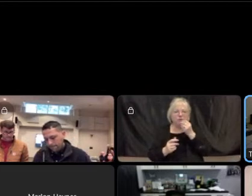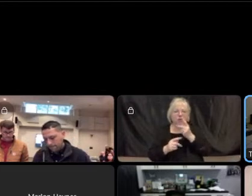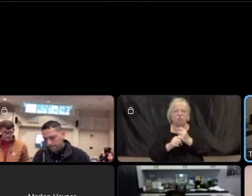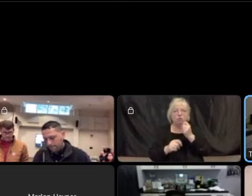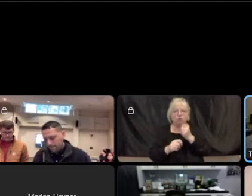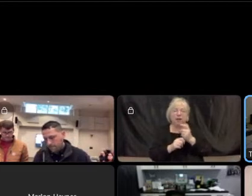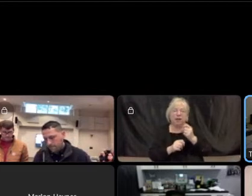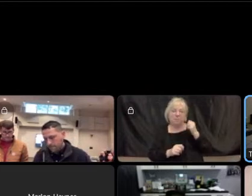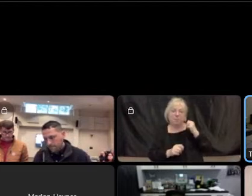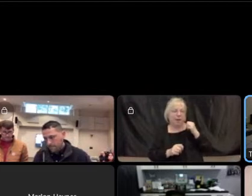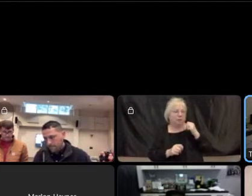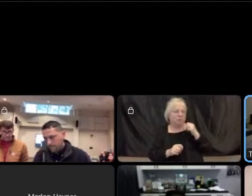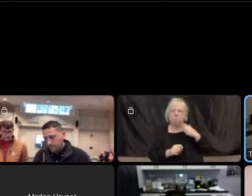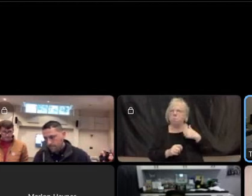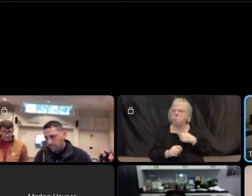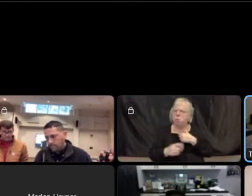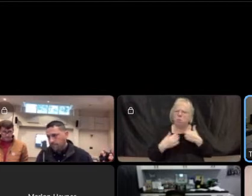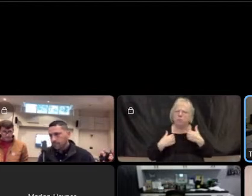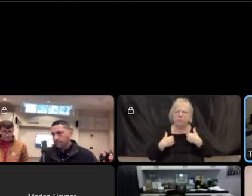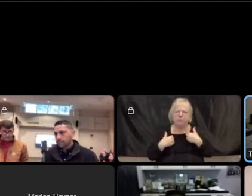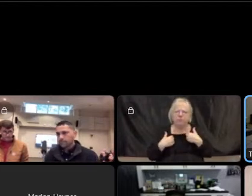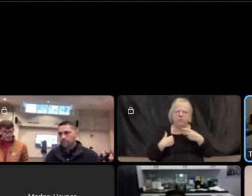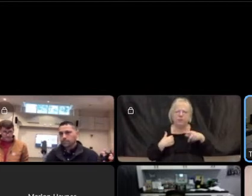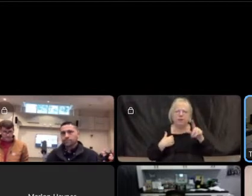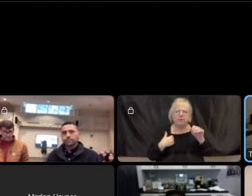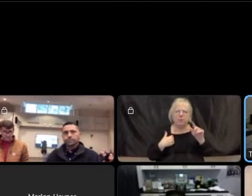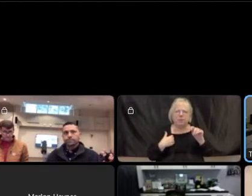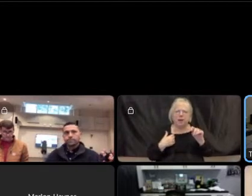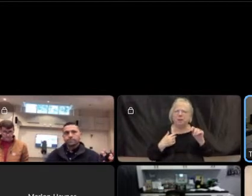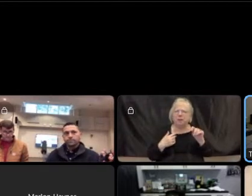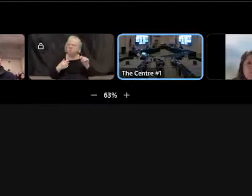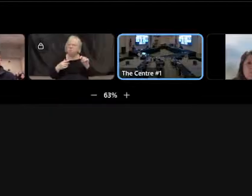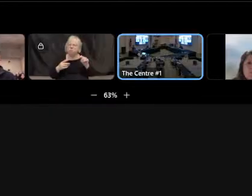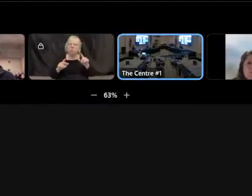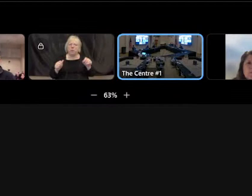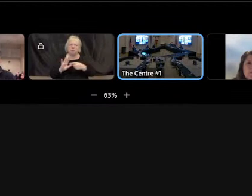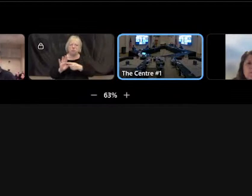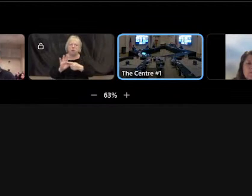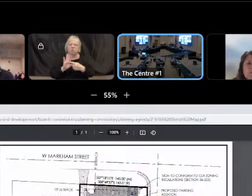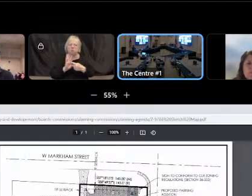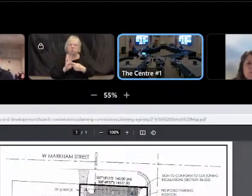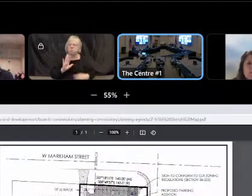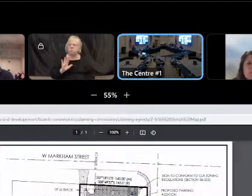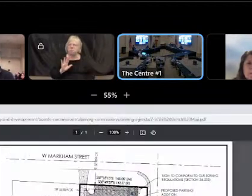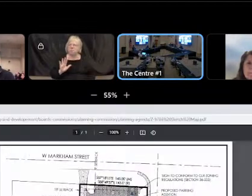in the back, do we have a site plan that we can show everybody?